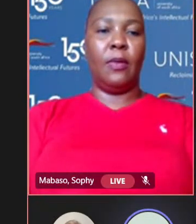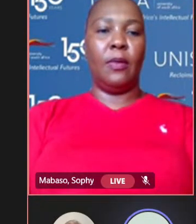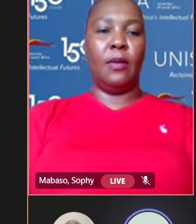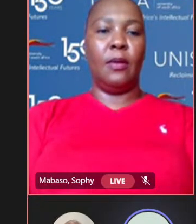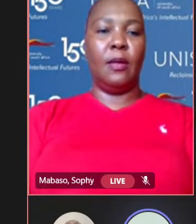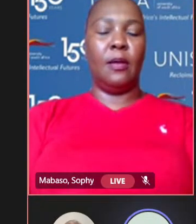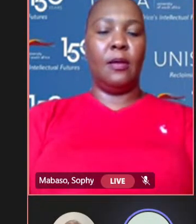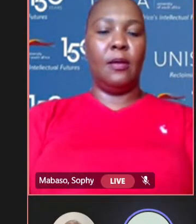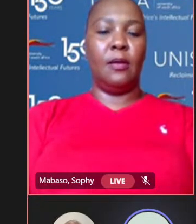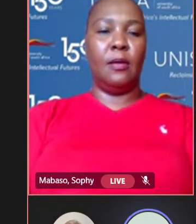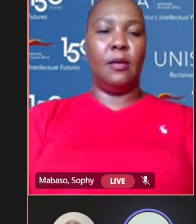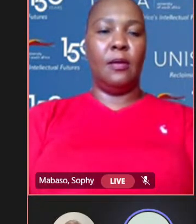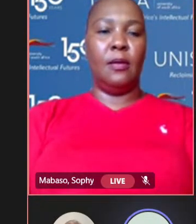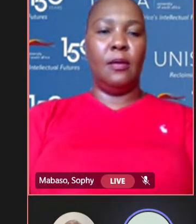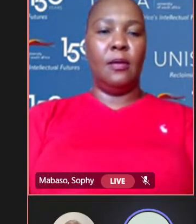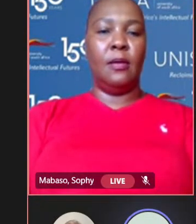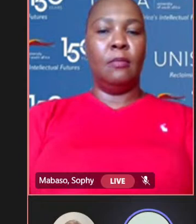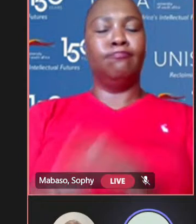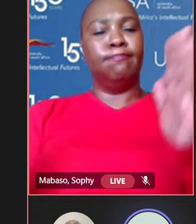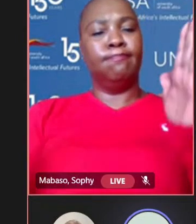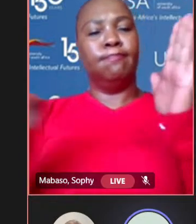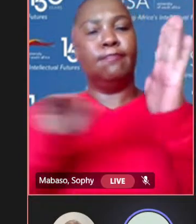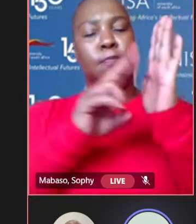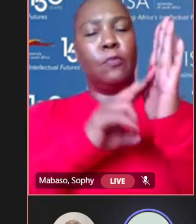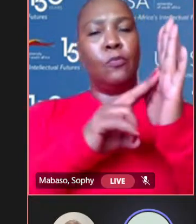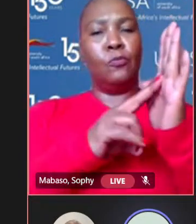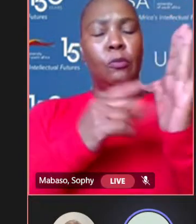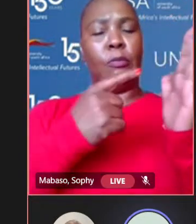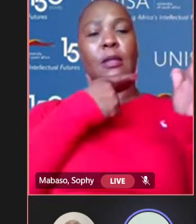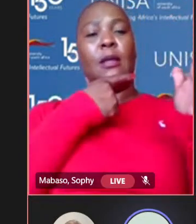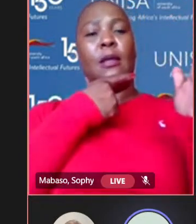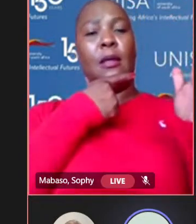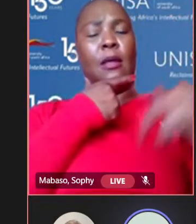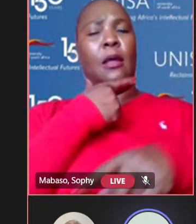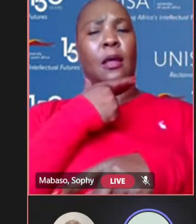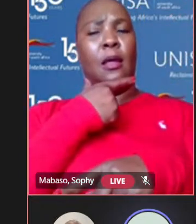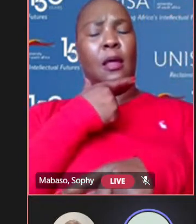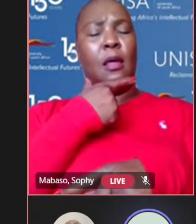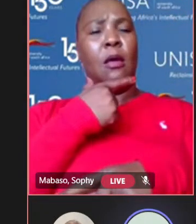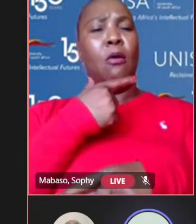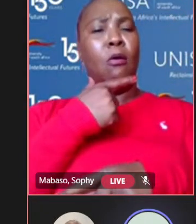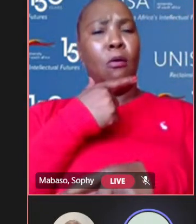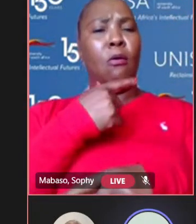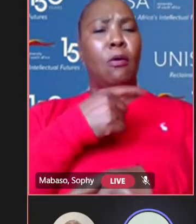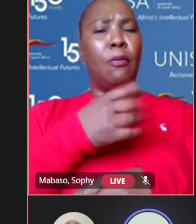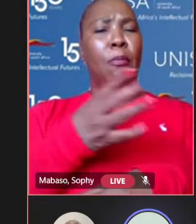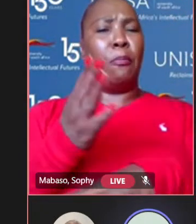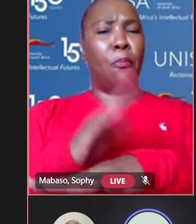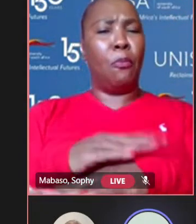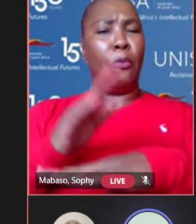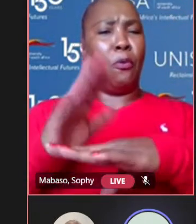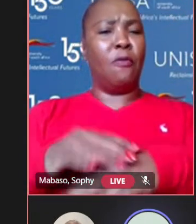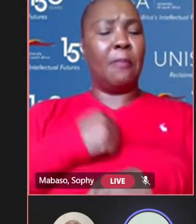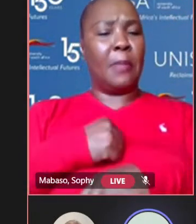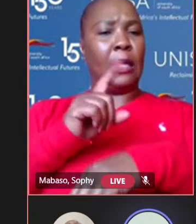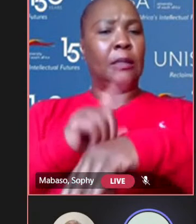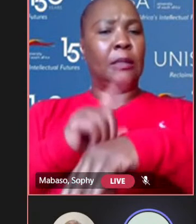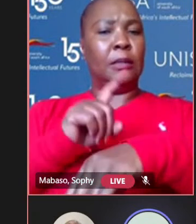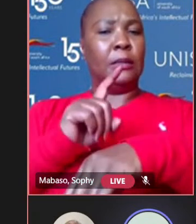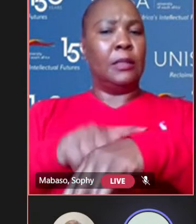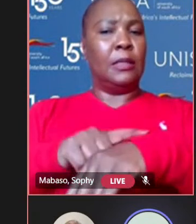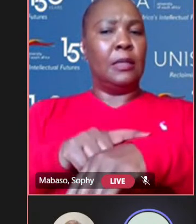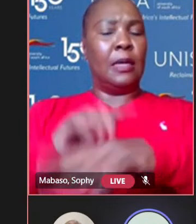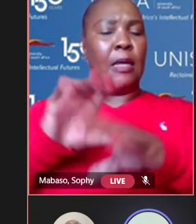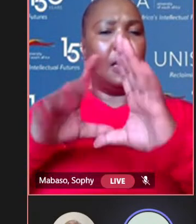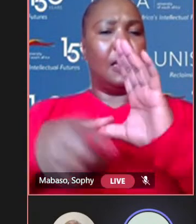So when you're looking at that, you might be surprised that you are spending a lot of time than you thought just